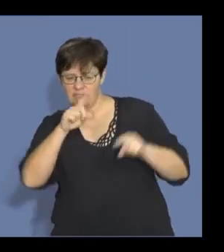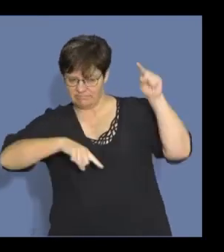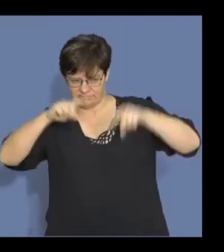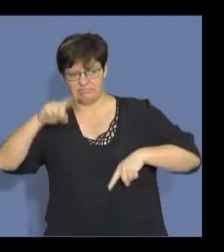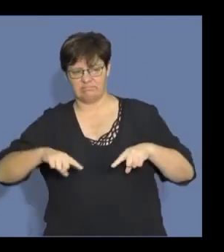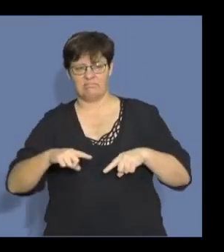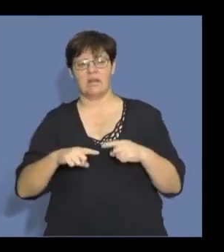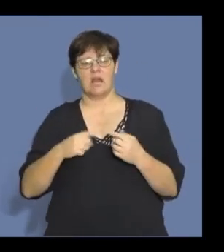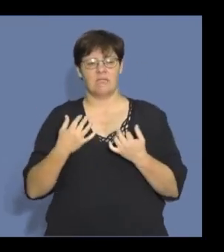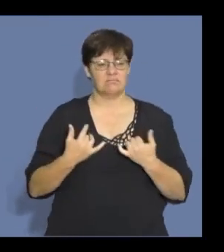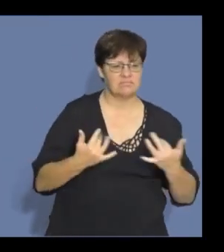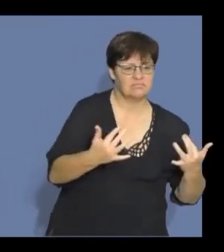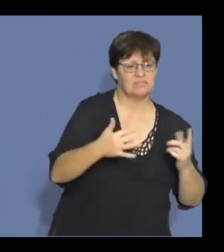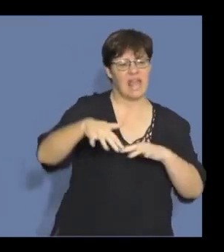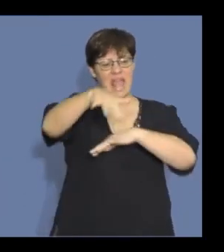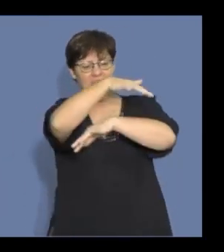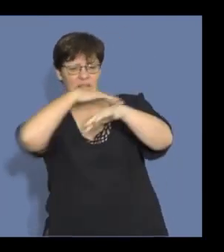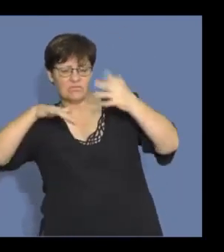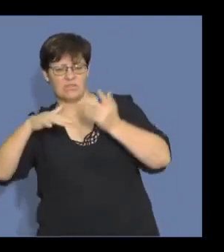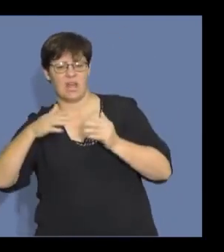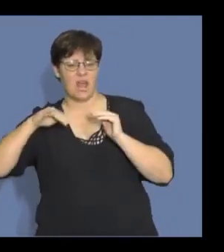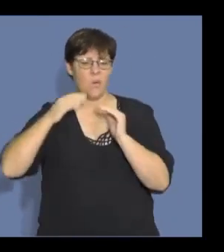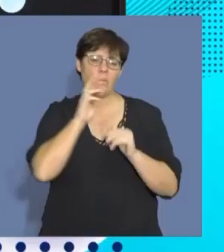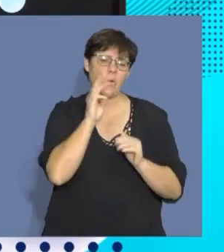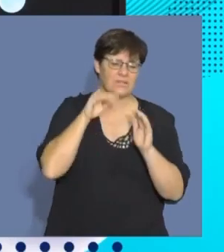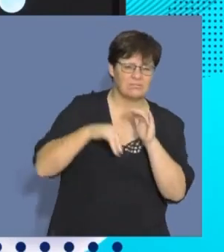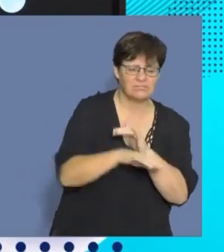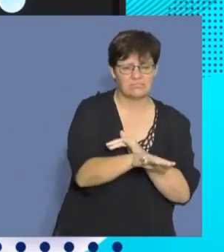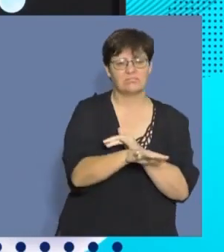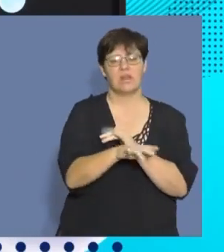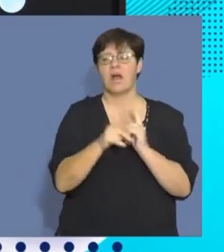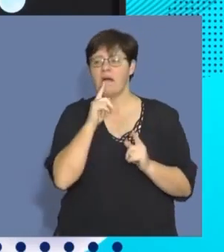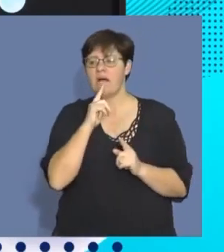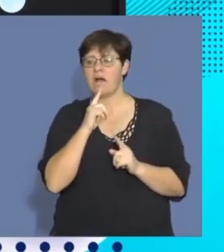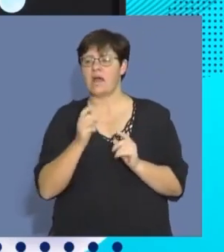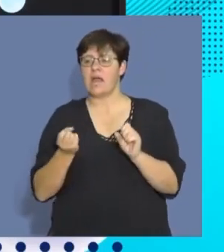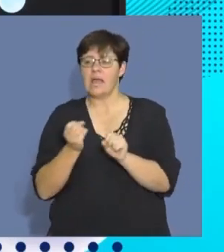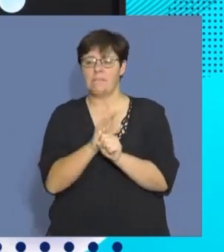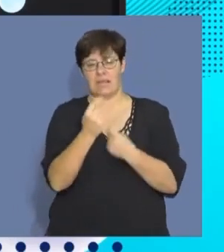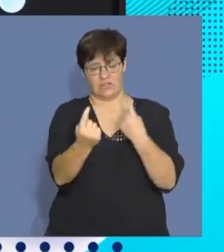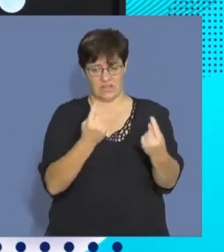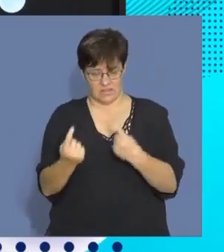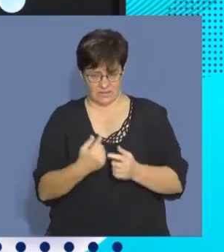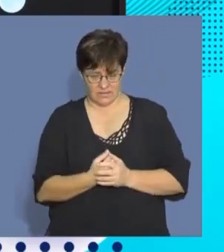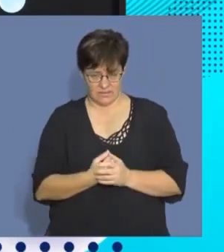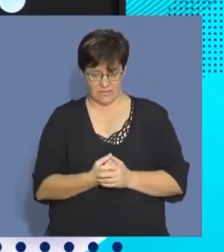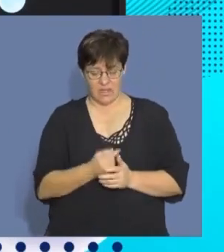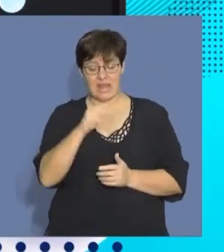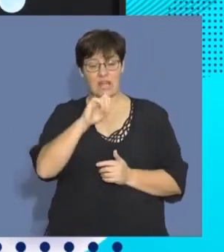marine ecosystems. So that's going to be the focus of our lesson, looking at the nitrogen cycle and how nitrogen as an